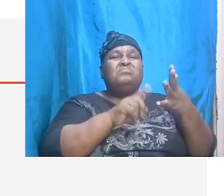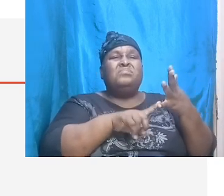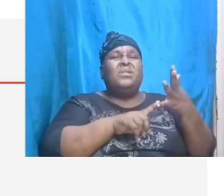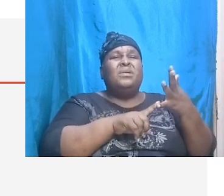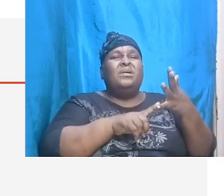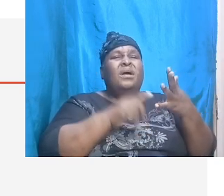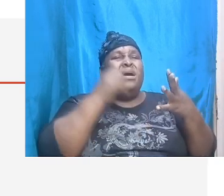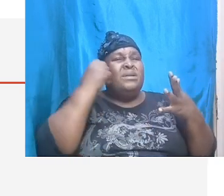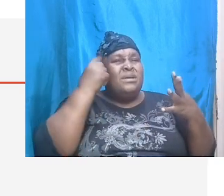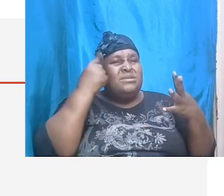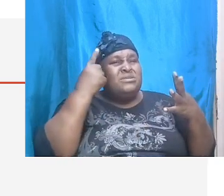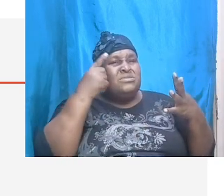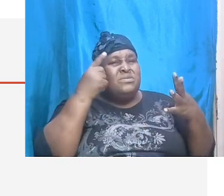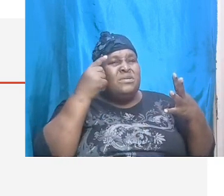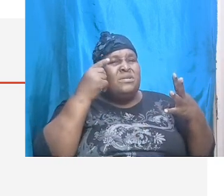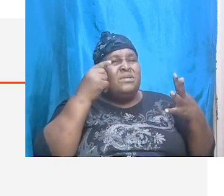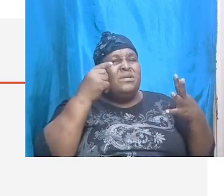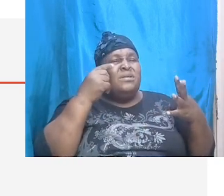here,